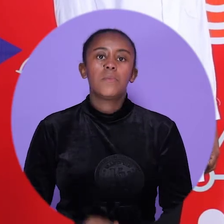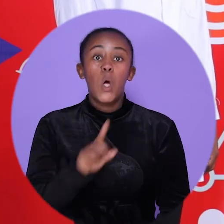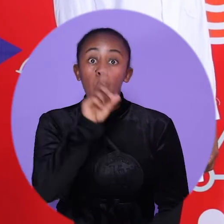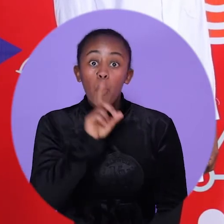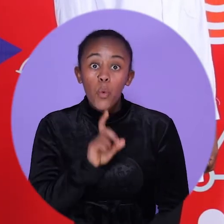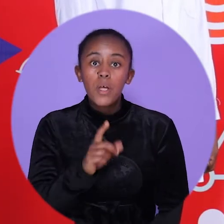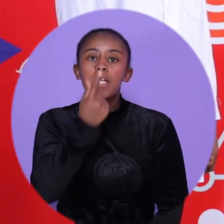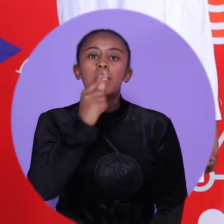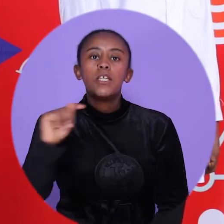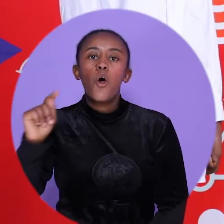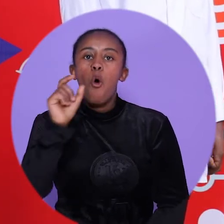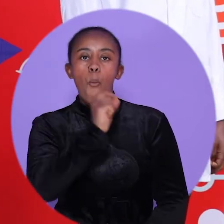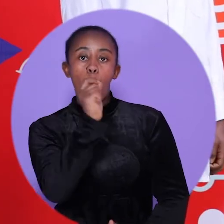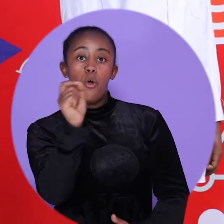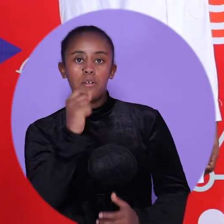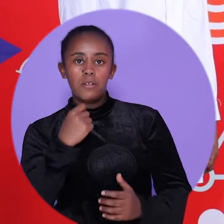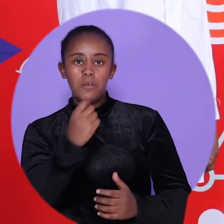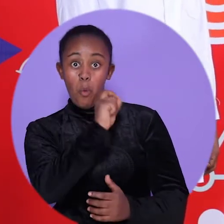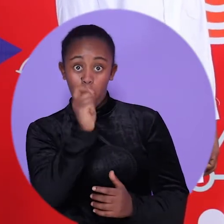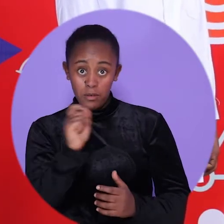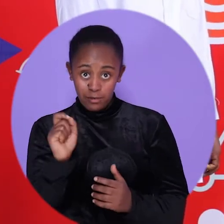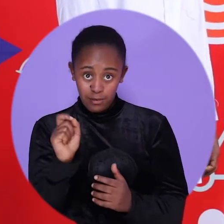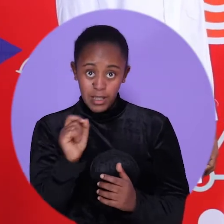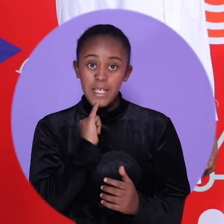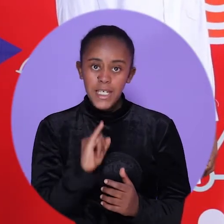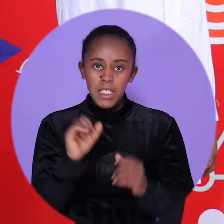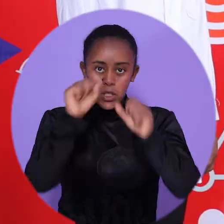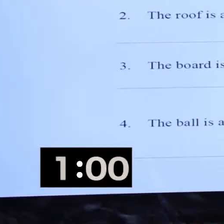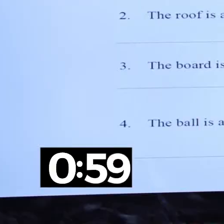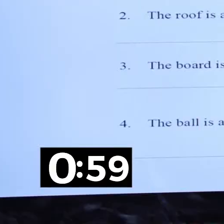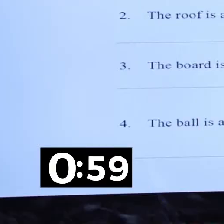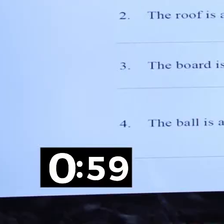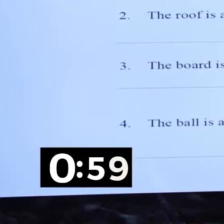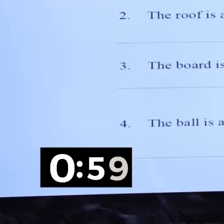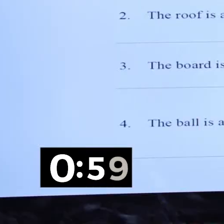says, the board is a square. So, what will be the response?